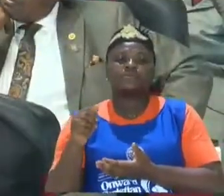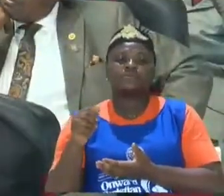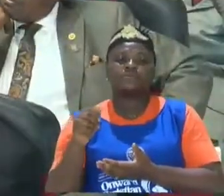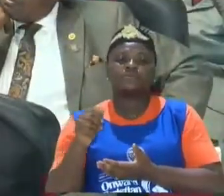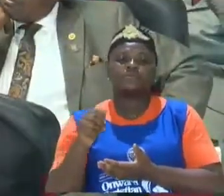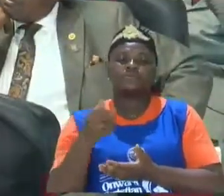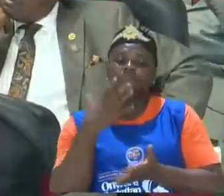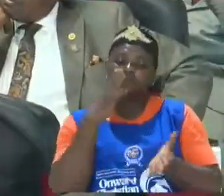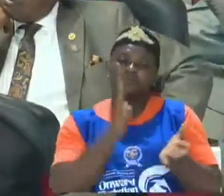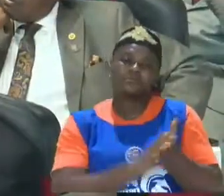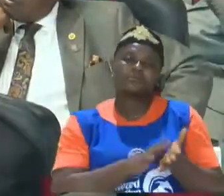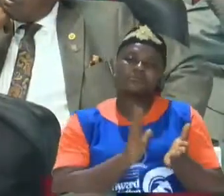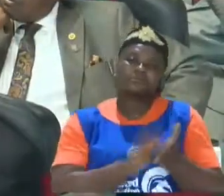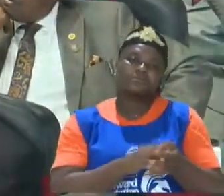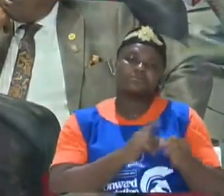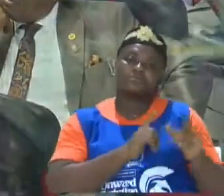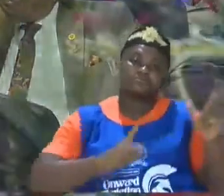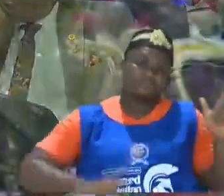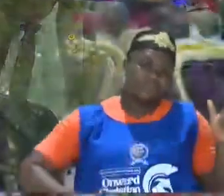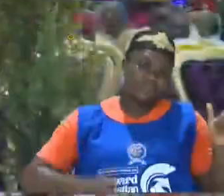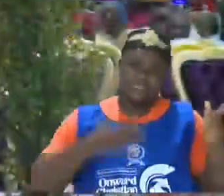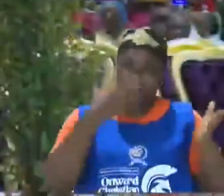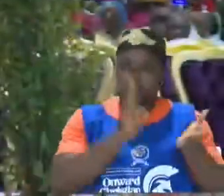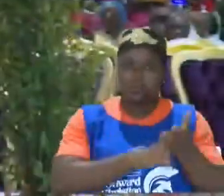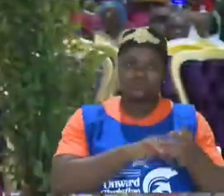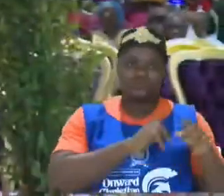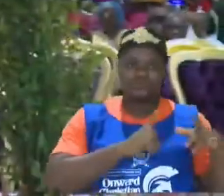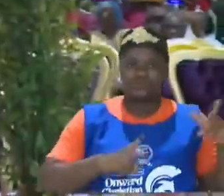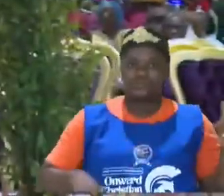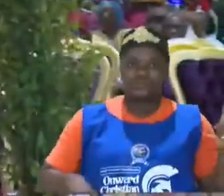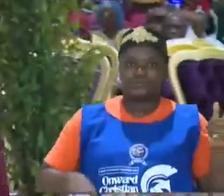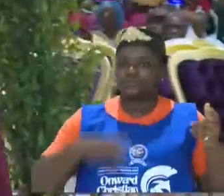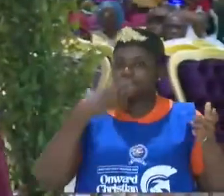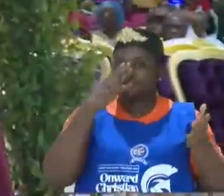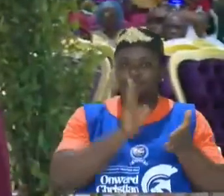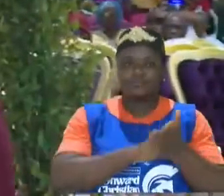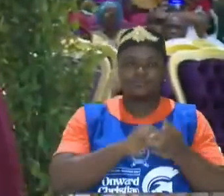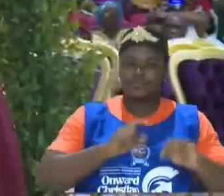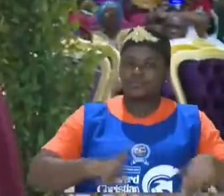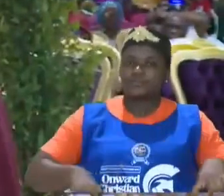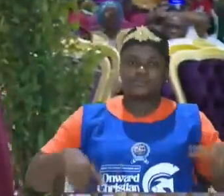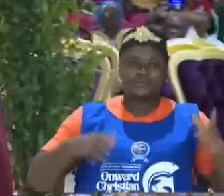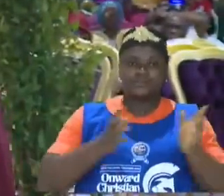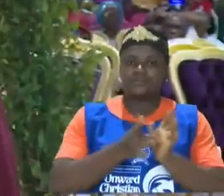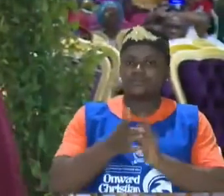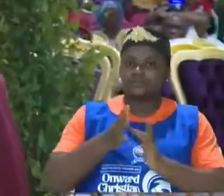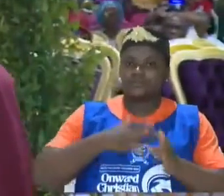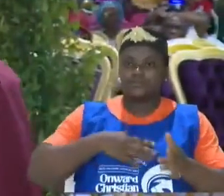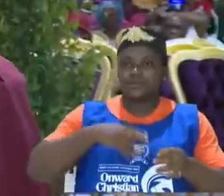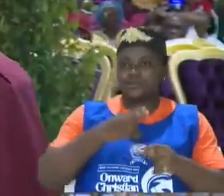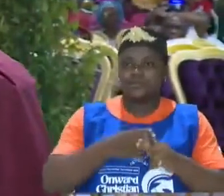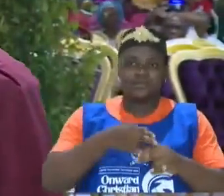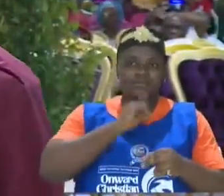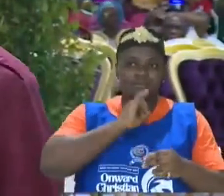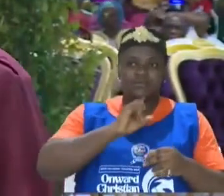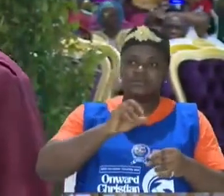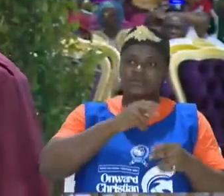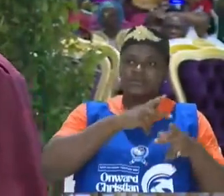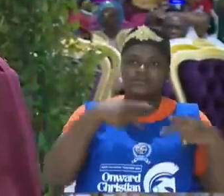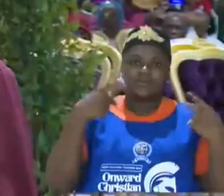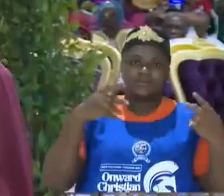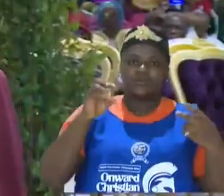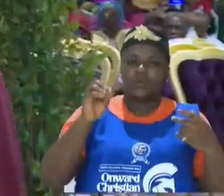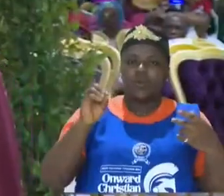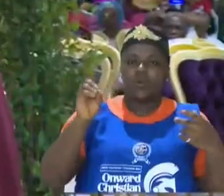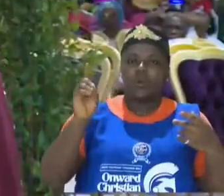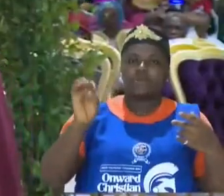Praise the Lord. Praise the Lord. Praise the living Jesus. My name is Maestro Adeshola Taiwo. I'm here to thank God